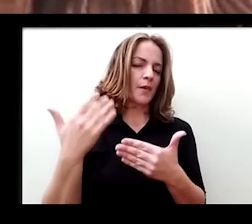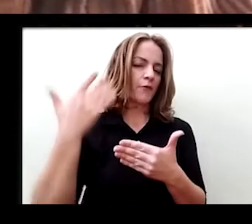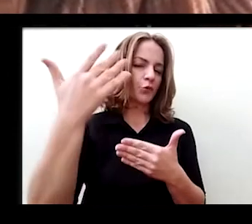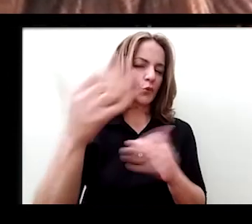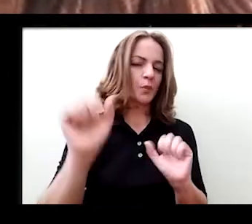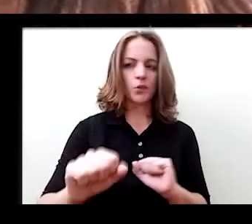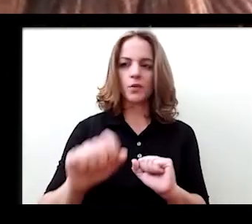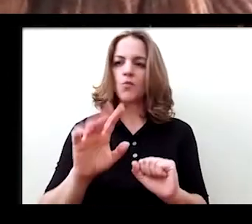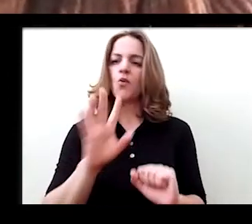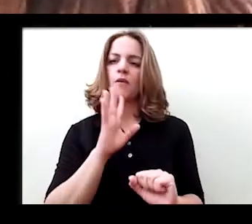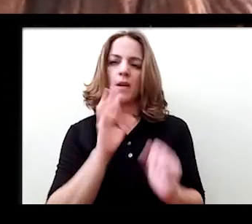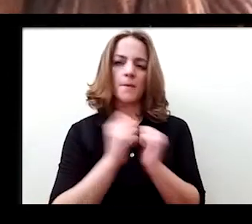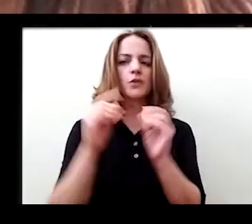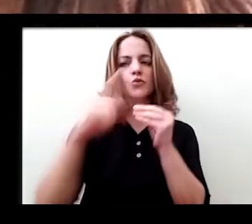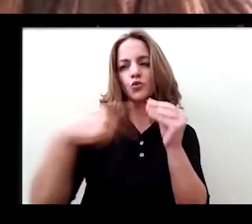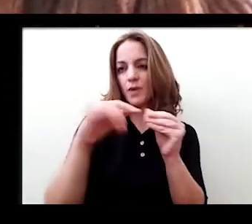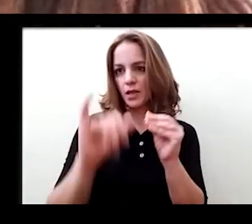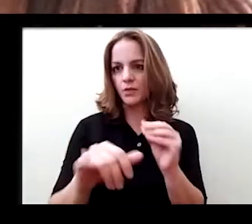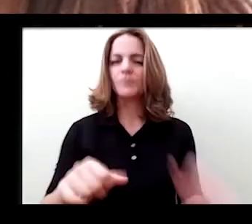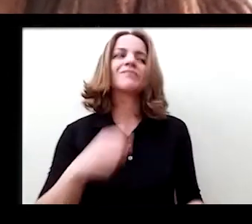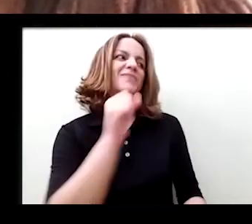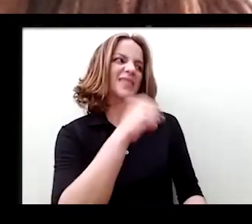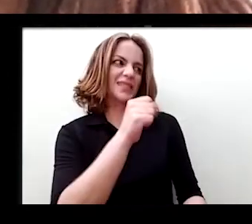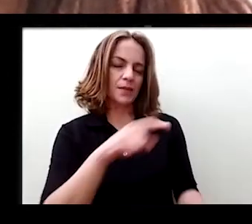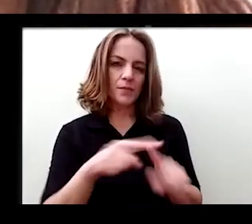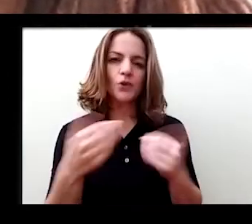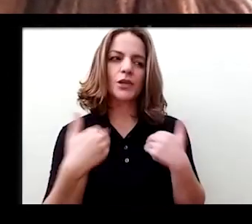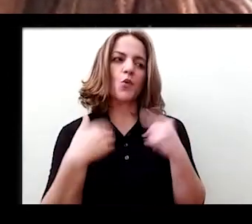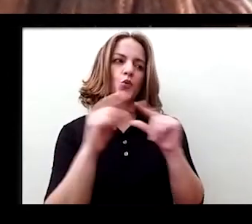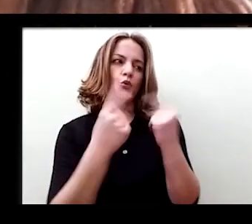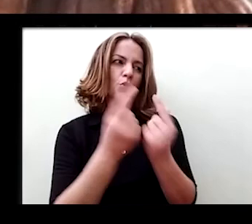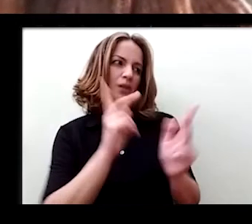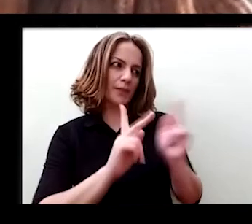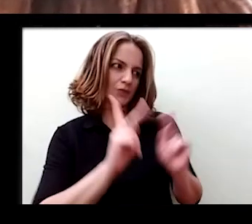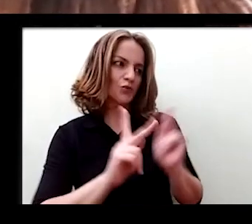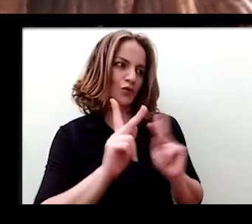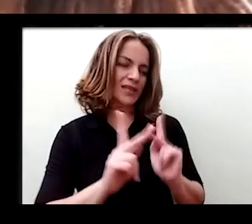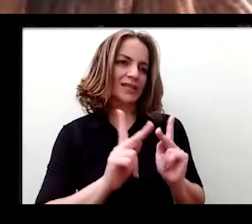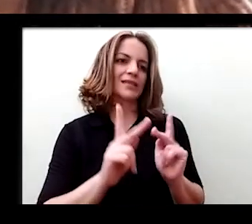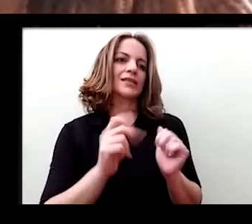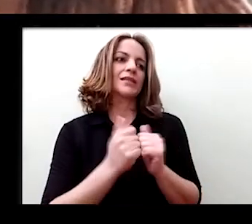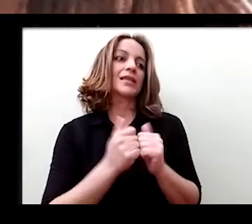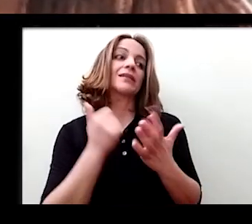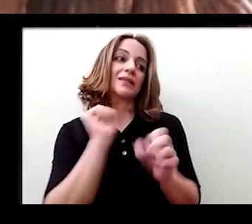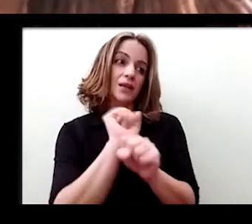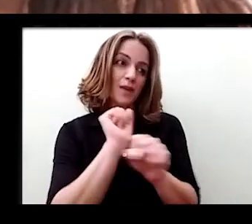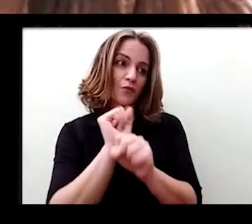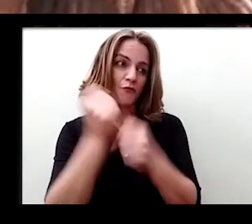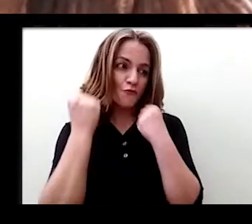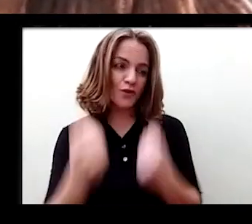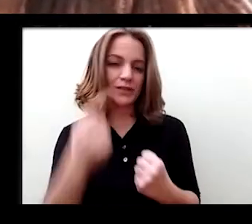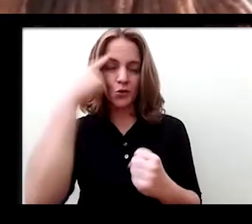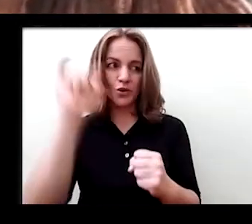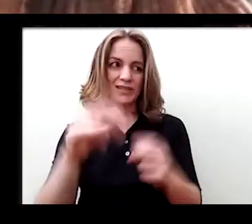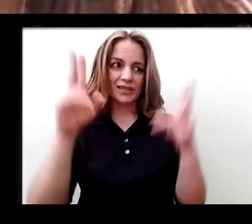whole generation of people that were influenced, not just by viewing it, but also by being able to be trained and participating in it. And you know what I didn't